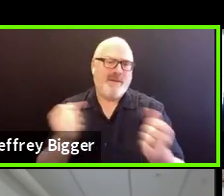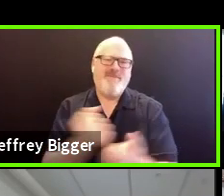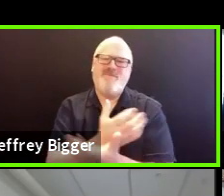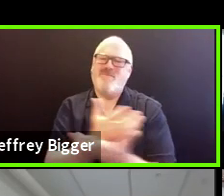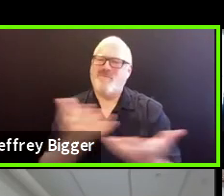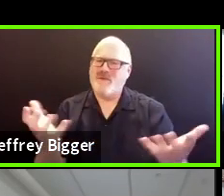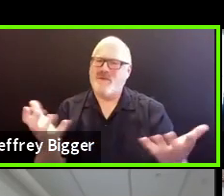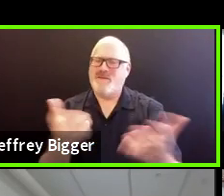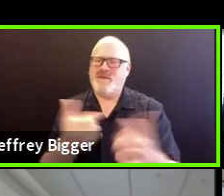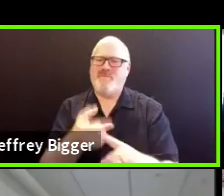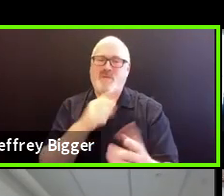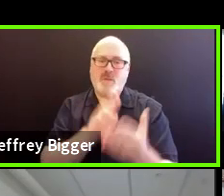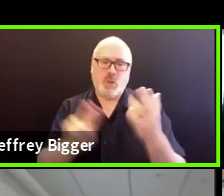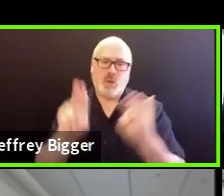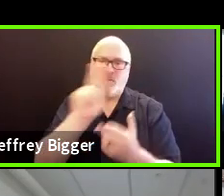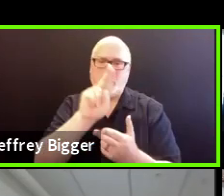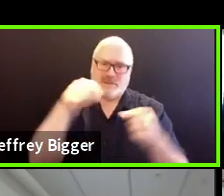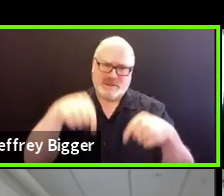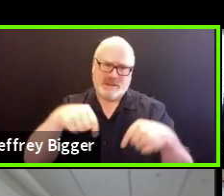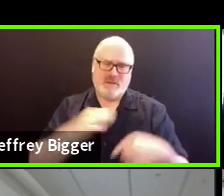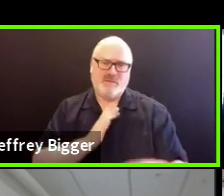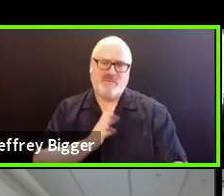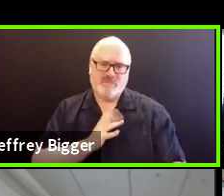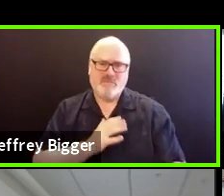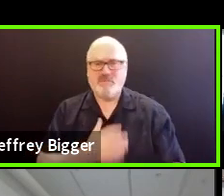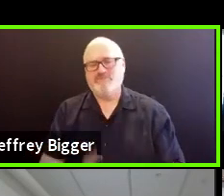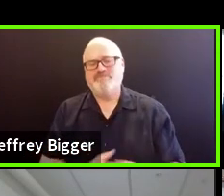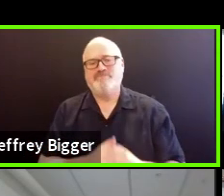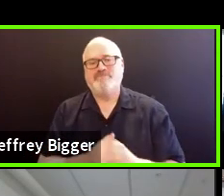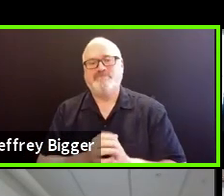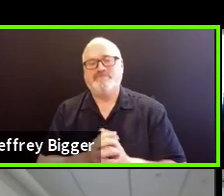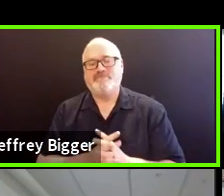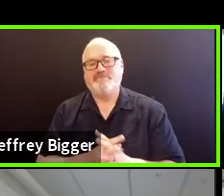behalf of the University of Northern Colorado.